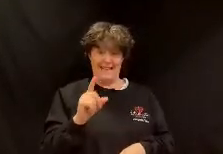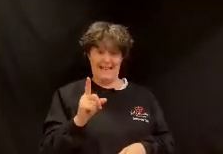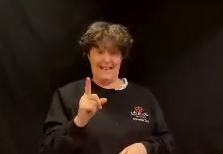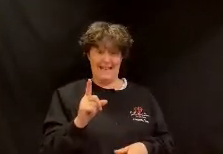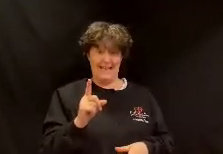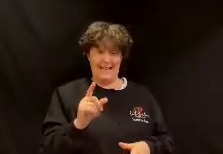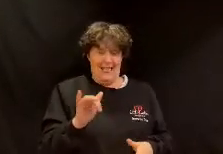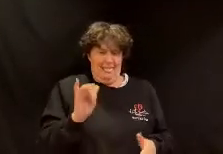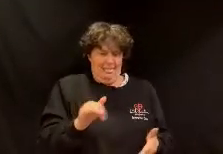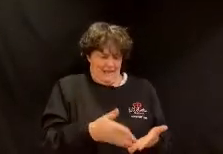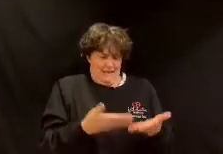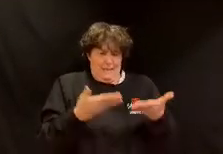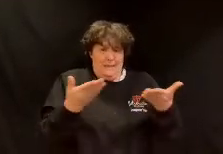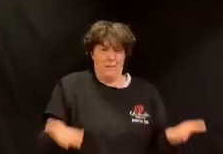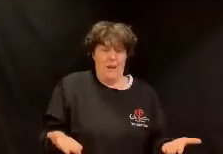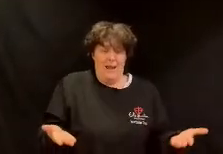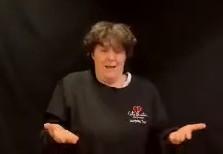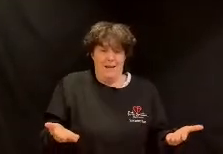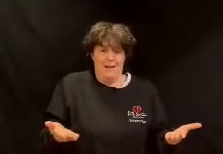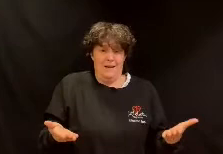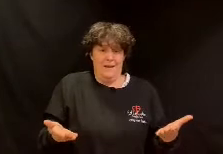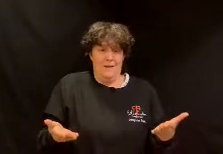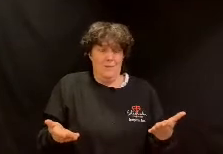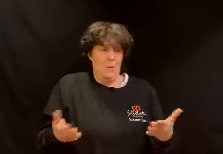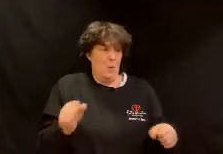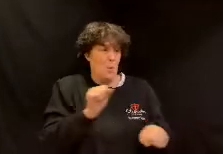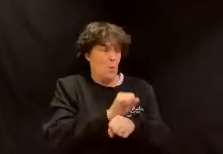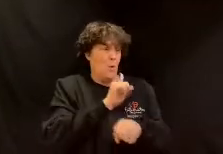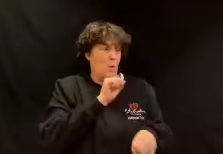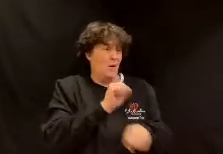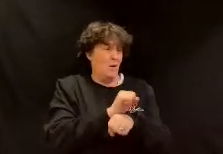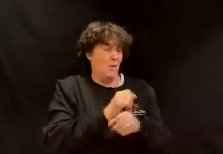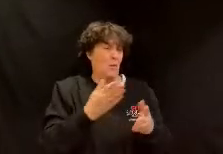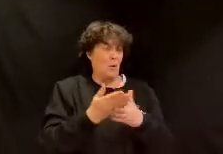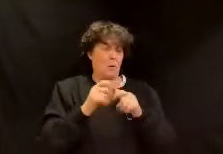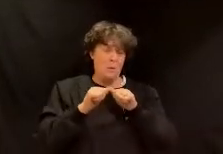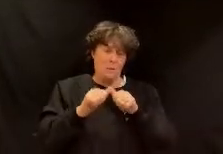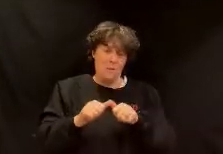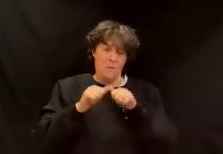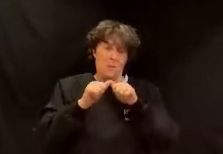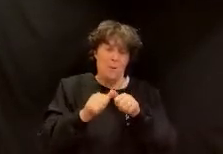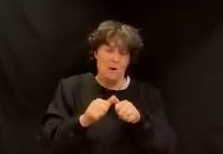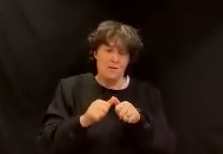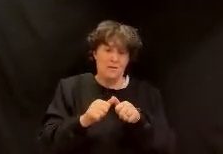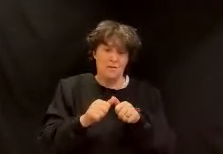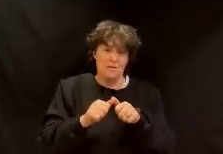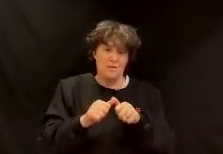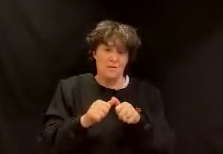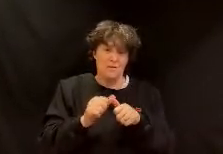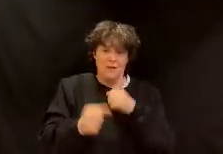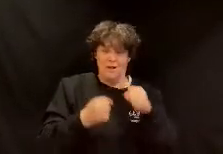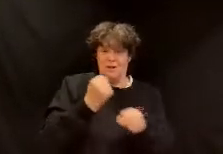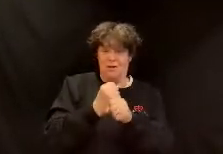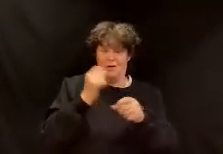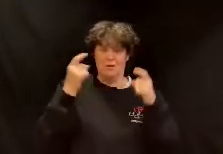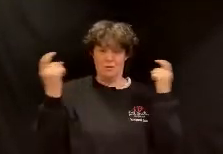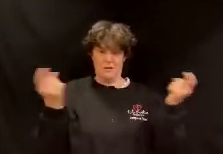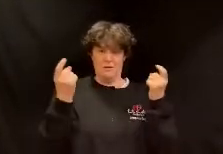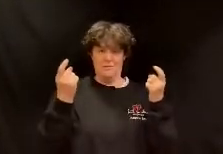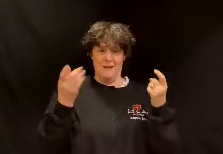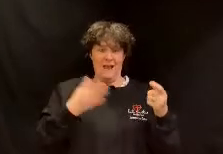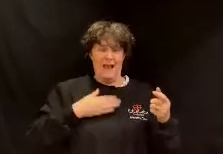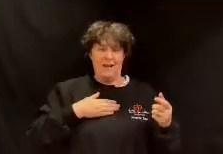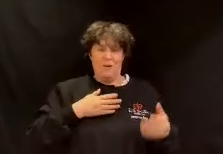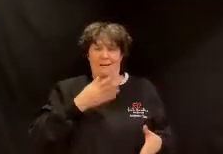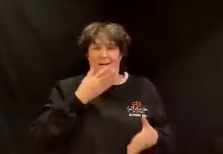We are operating in a perpetual Jubilee. I don't have to wait 50 years. I am in the Jubilee. Jesus